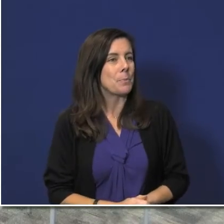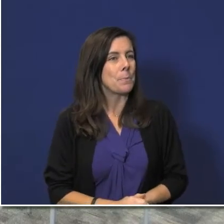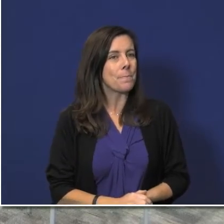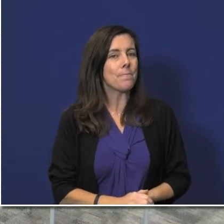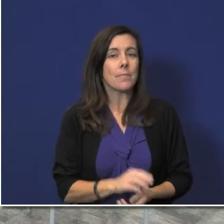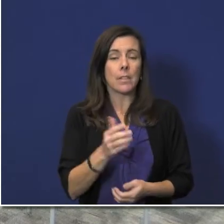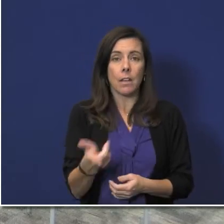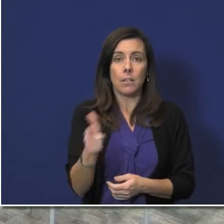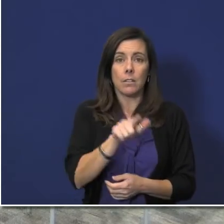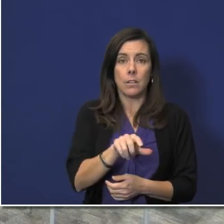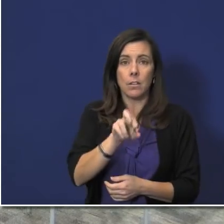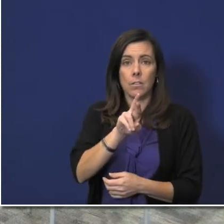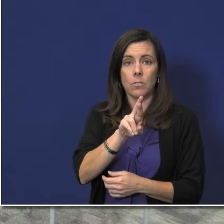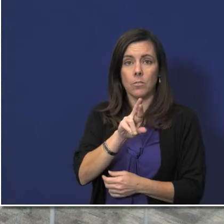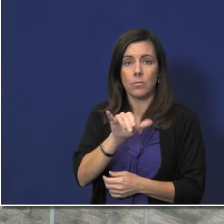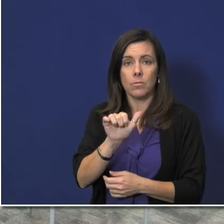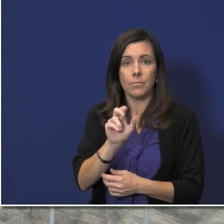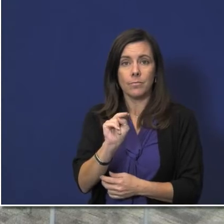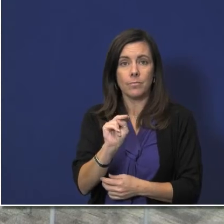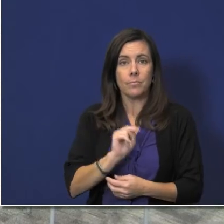Ryan?